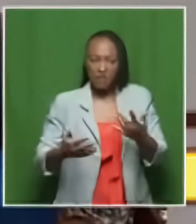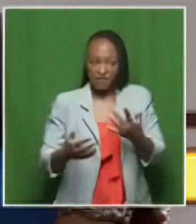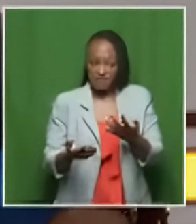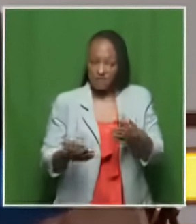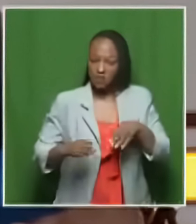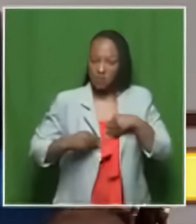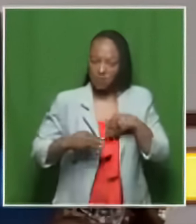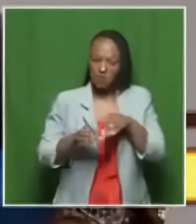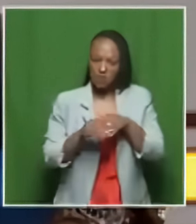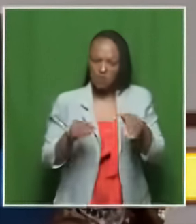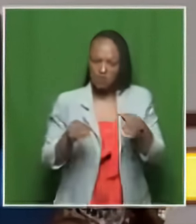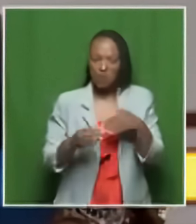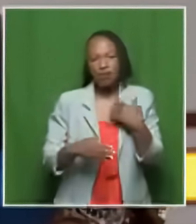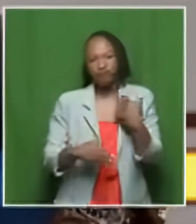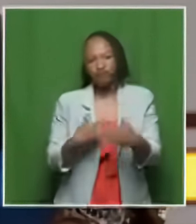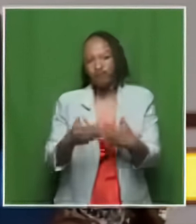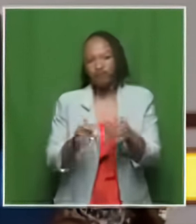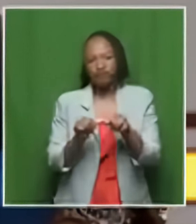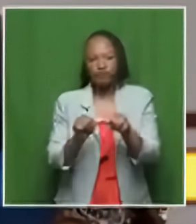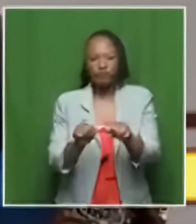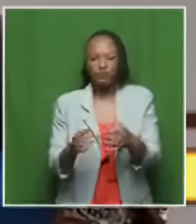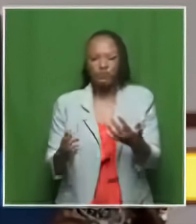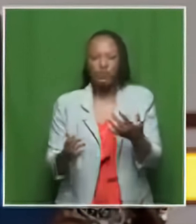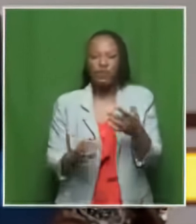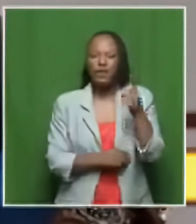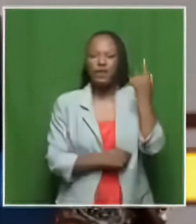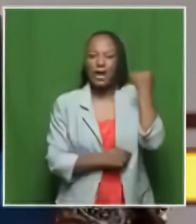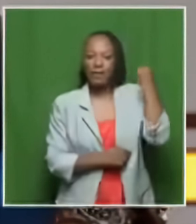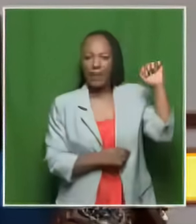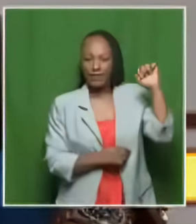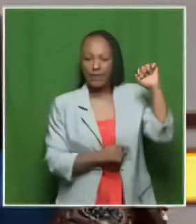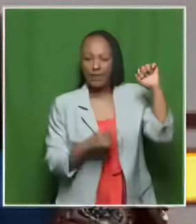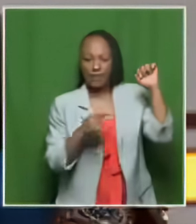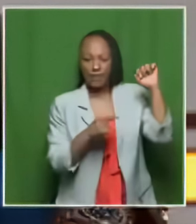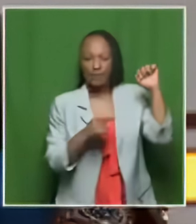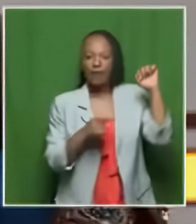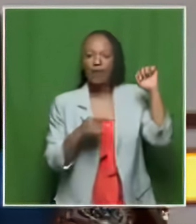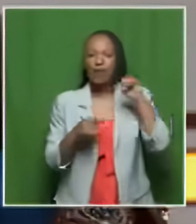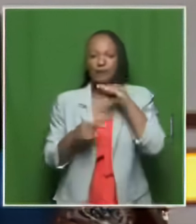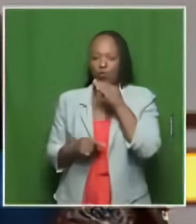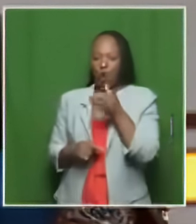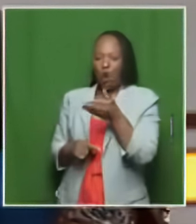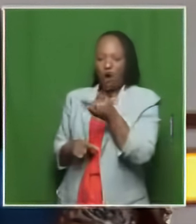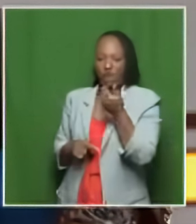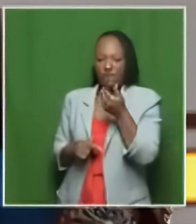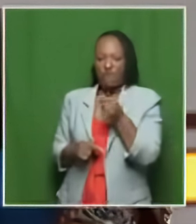granted, then I continue business as usual, because appeal suspend the